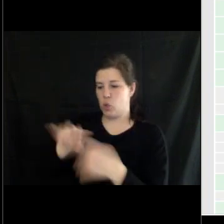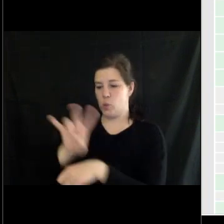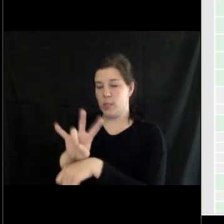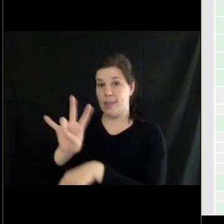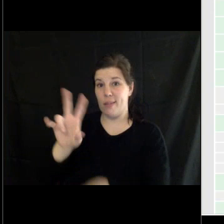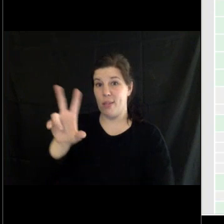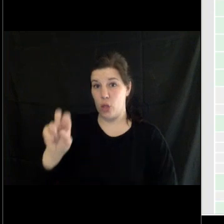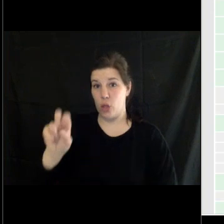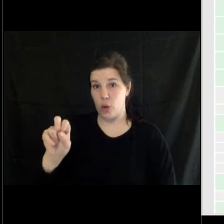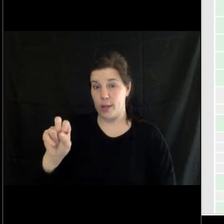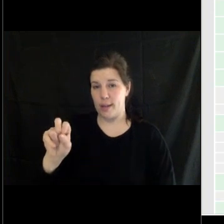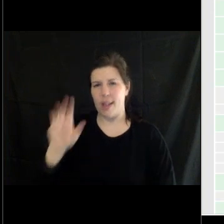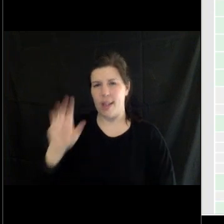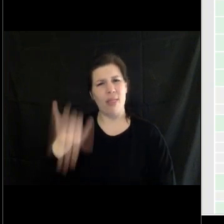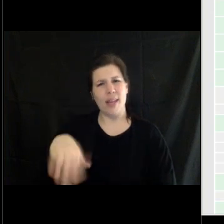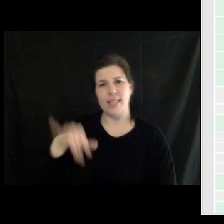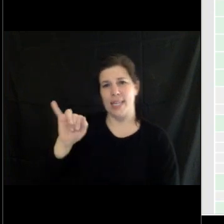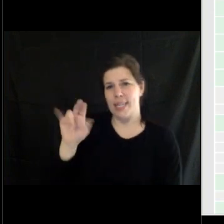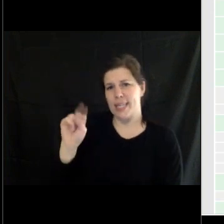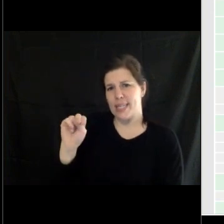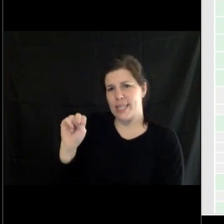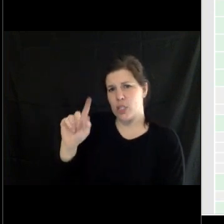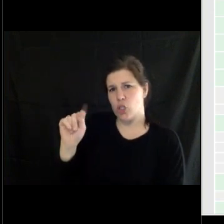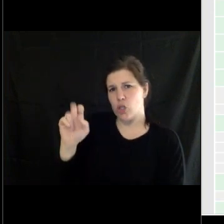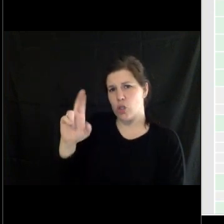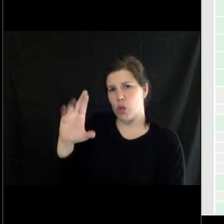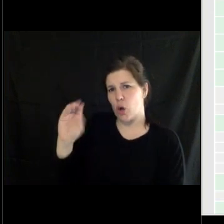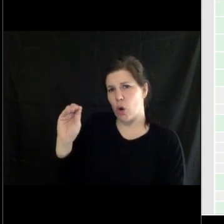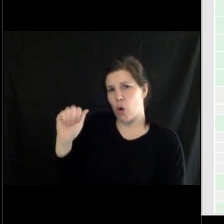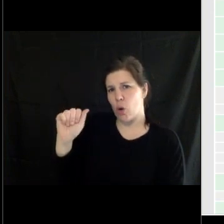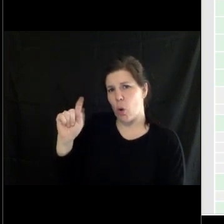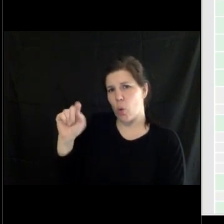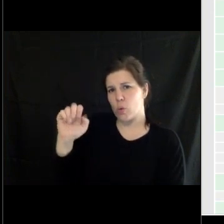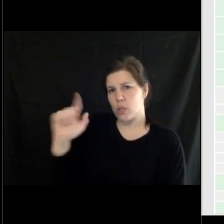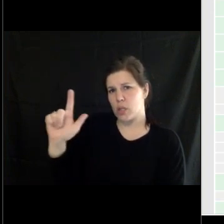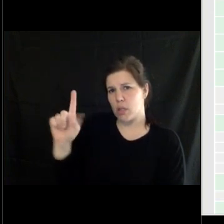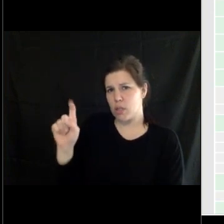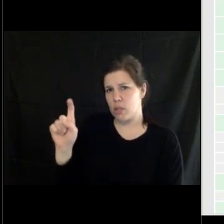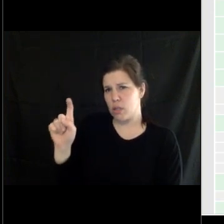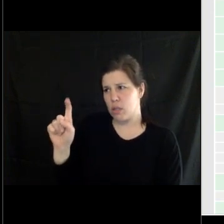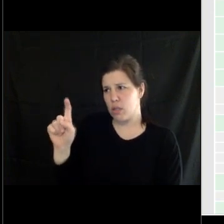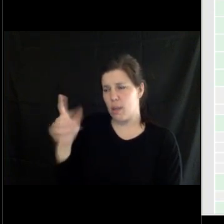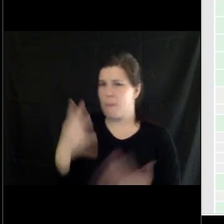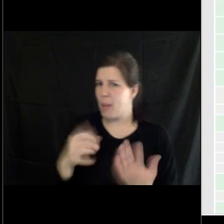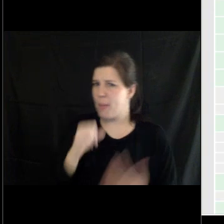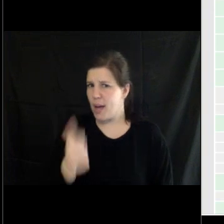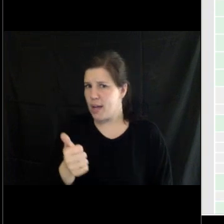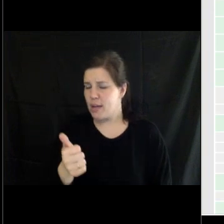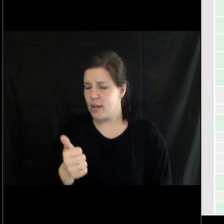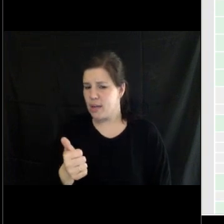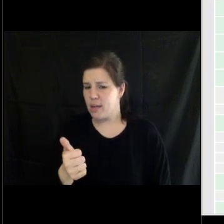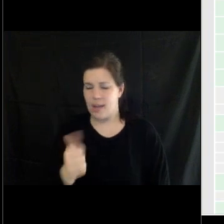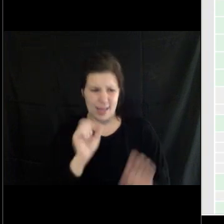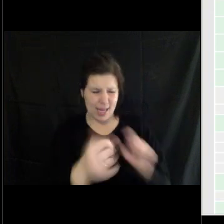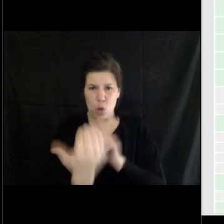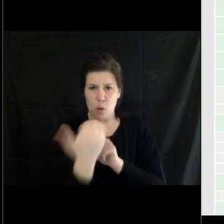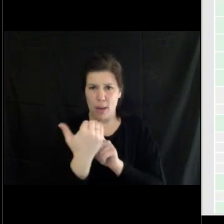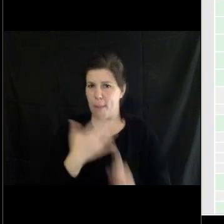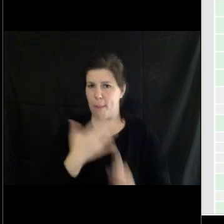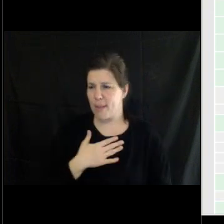is it at Intracoastal? If I remember correctly? Maybe not. Mr. Scott, could you remind us of